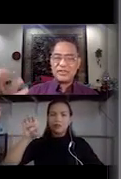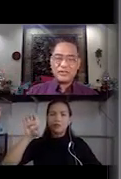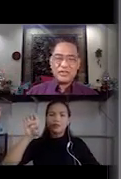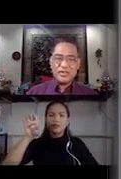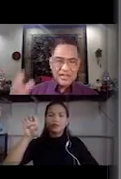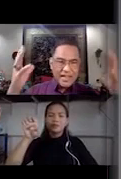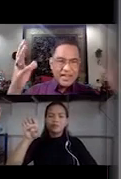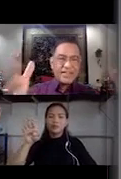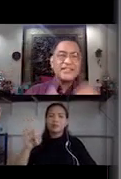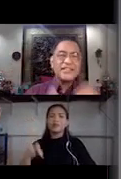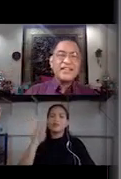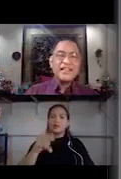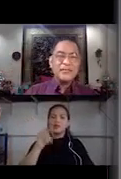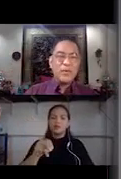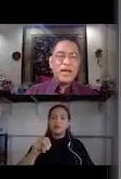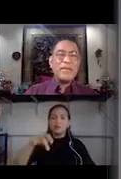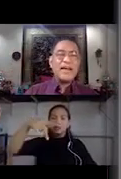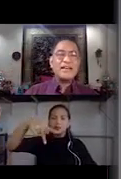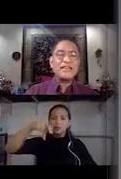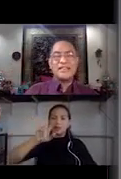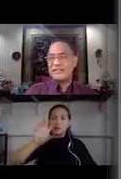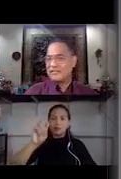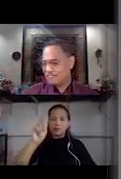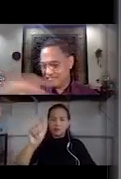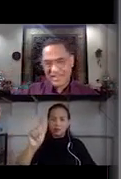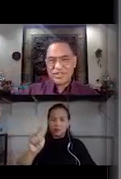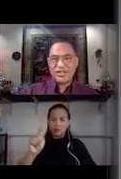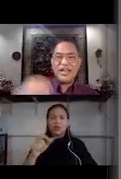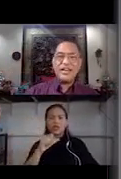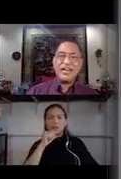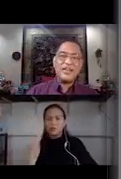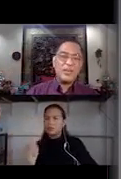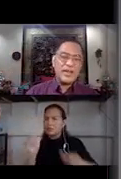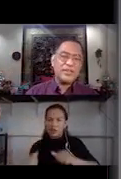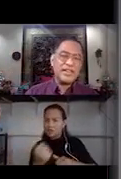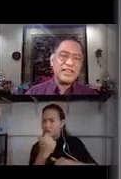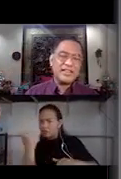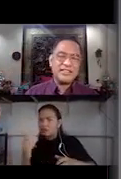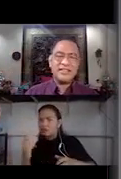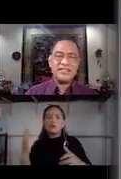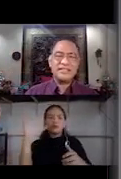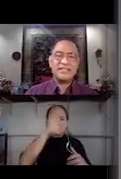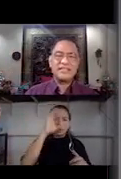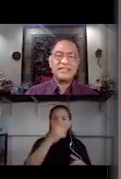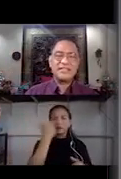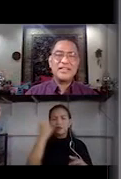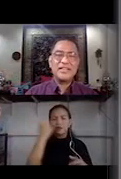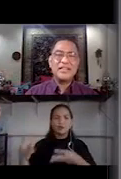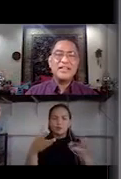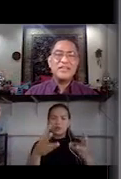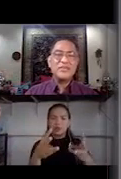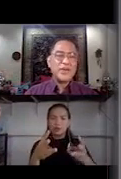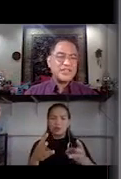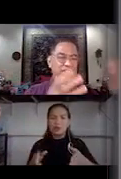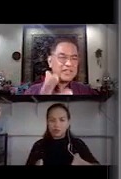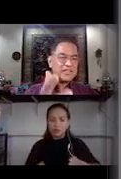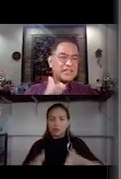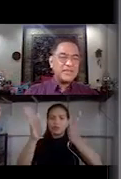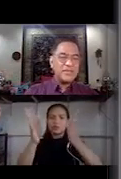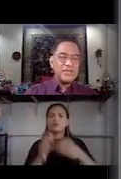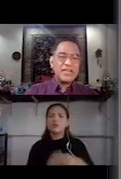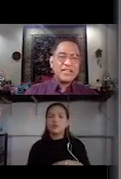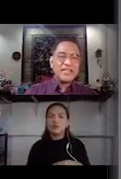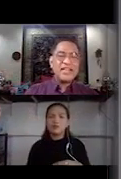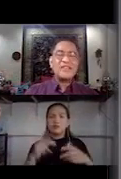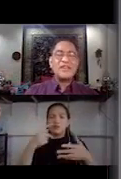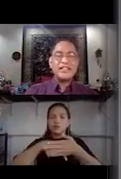mag-pivot. Kung hindi kaya, in one manner, let's try another way to get things done. All right? Yung project